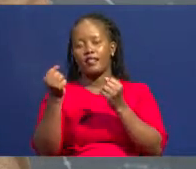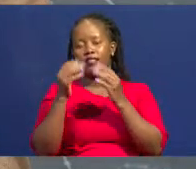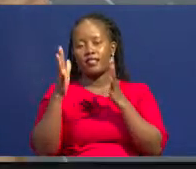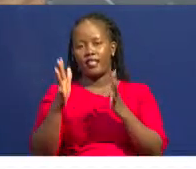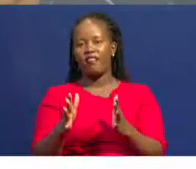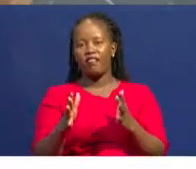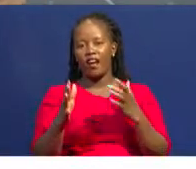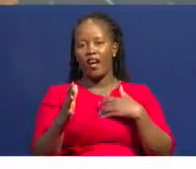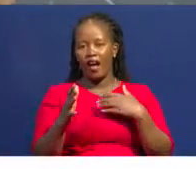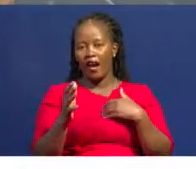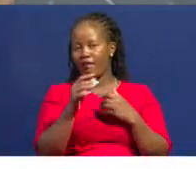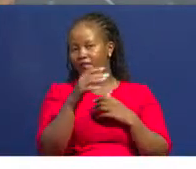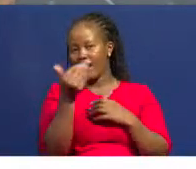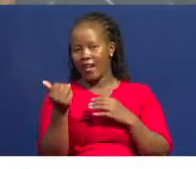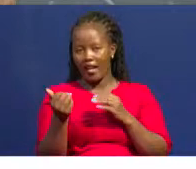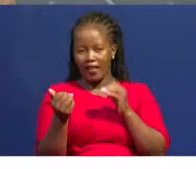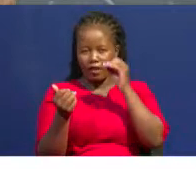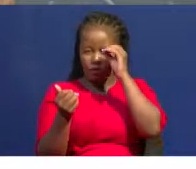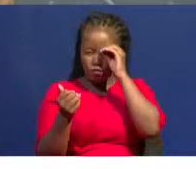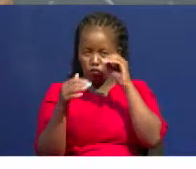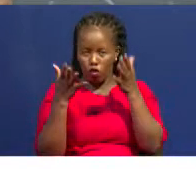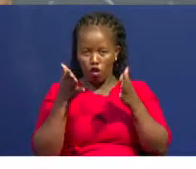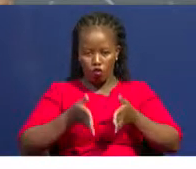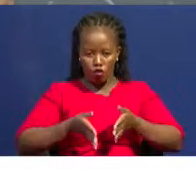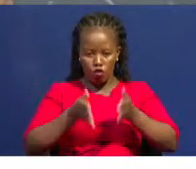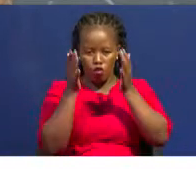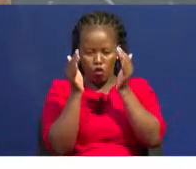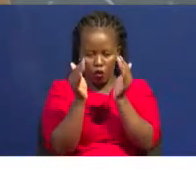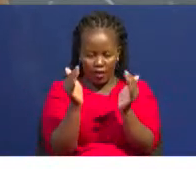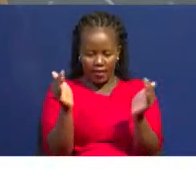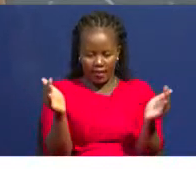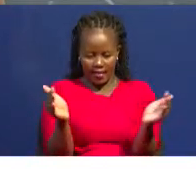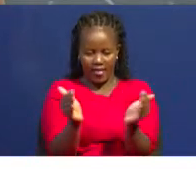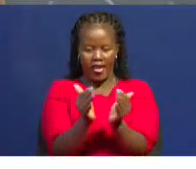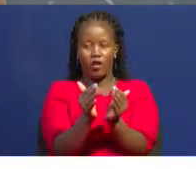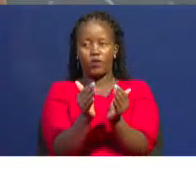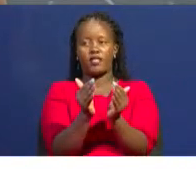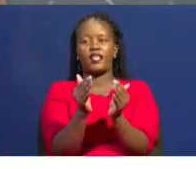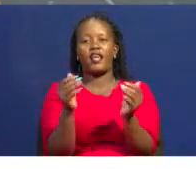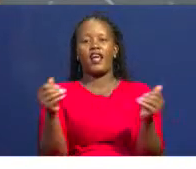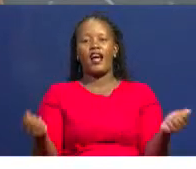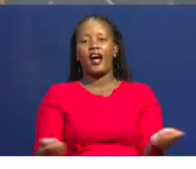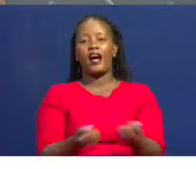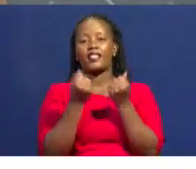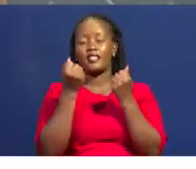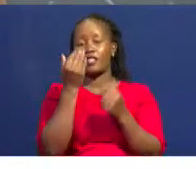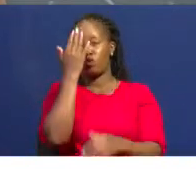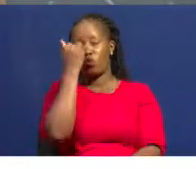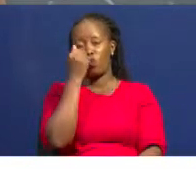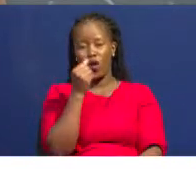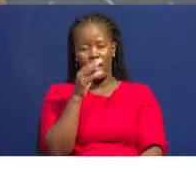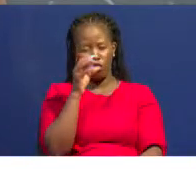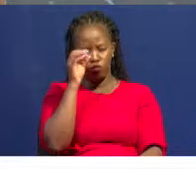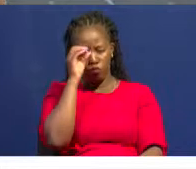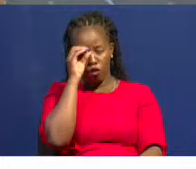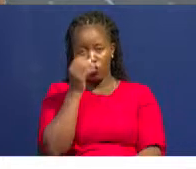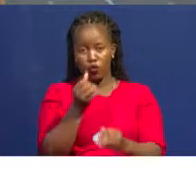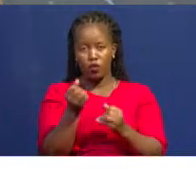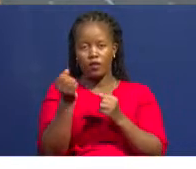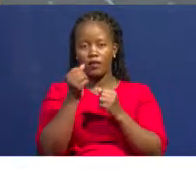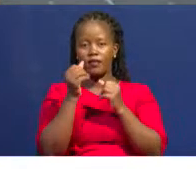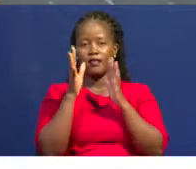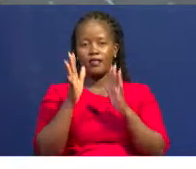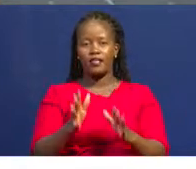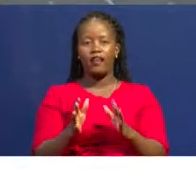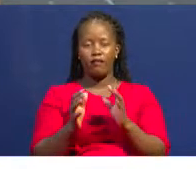pothole, or the road is narrow. You find that that accident was caused by the pothole, not the driver. So